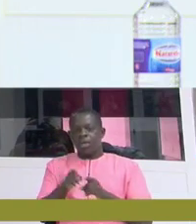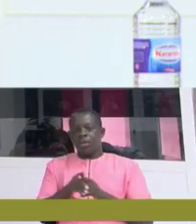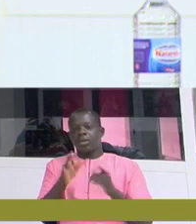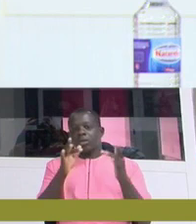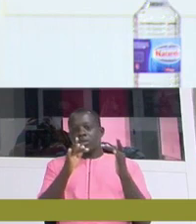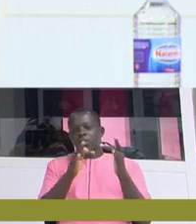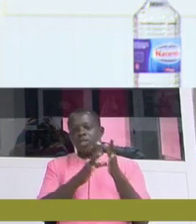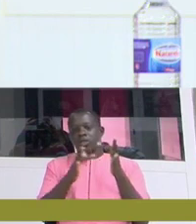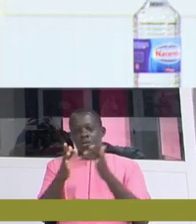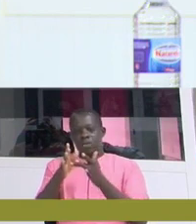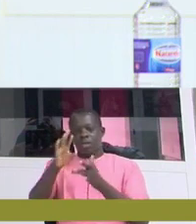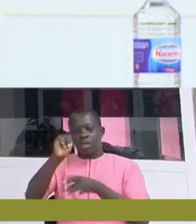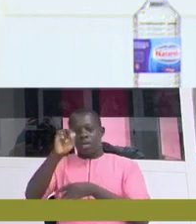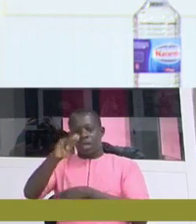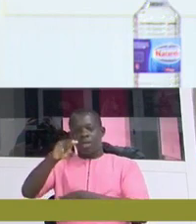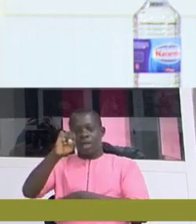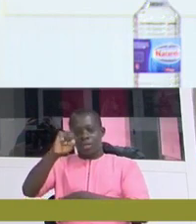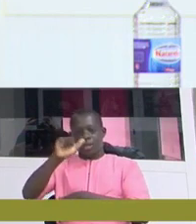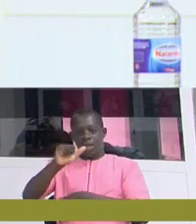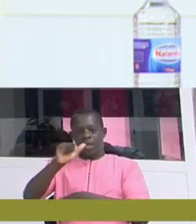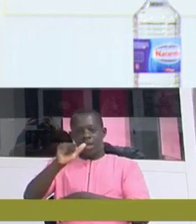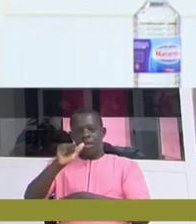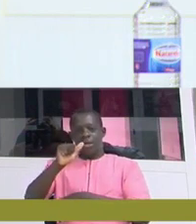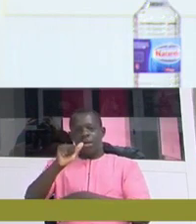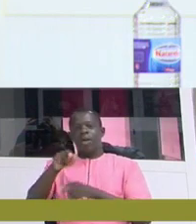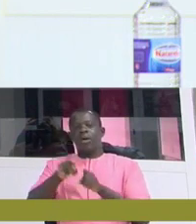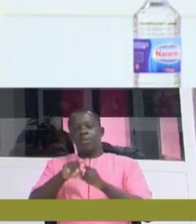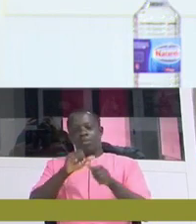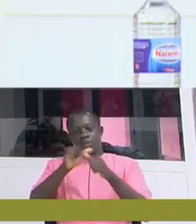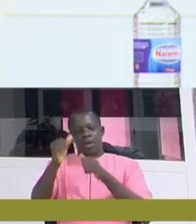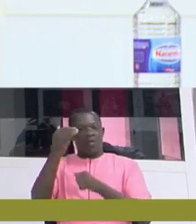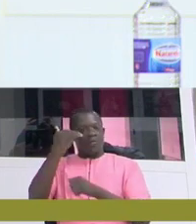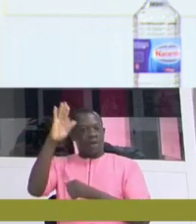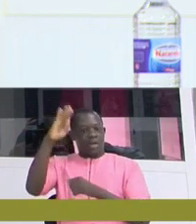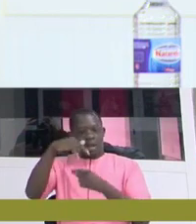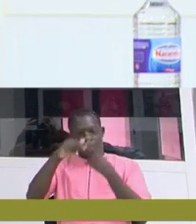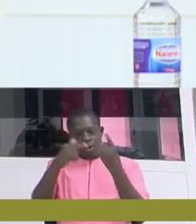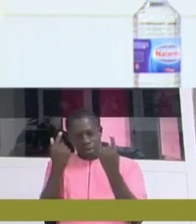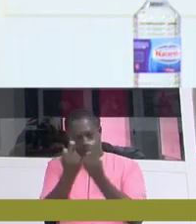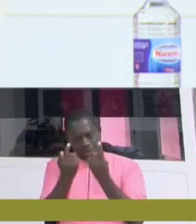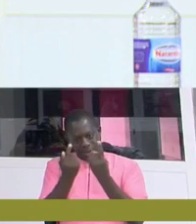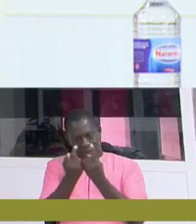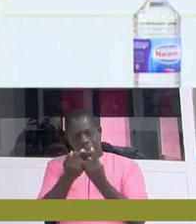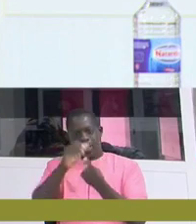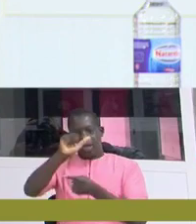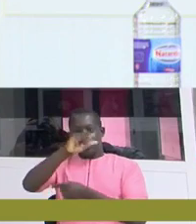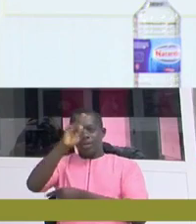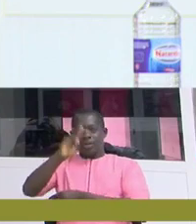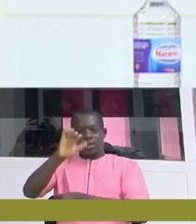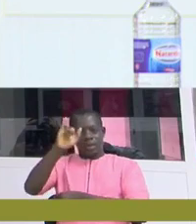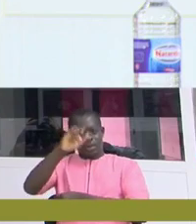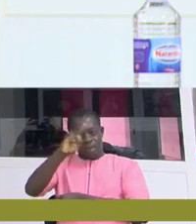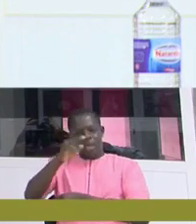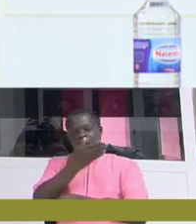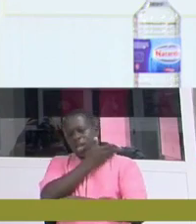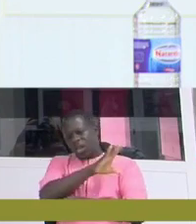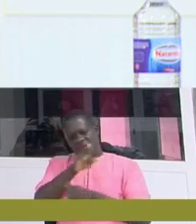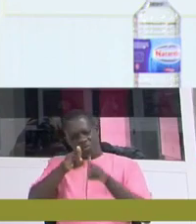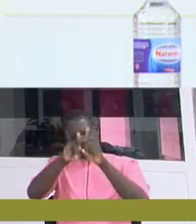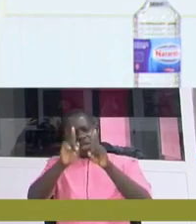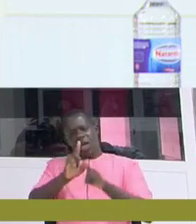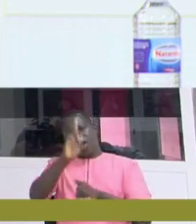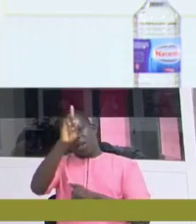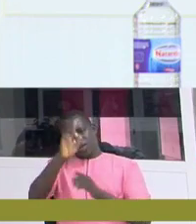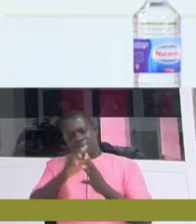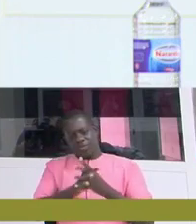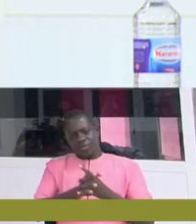Jesus. Esa. Ina nyungkola. Forget this issue. Asis. Abula alabulu. Leave him with God.